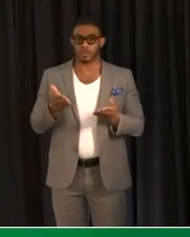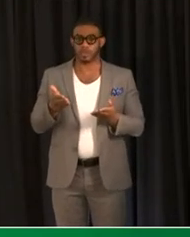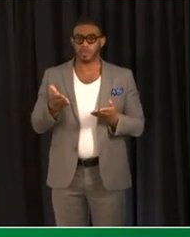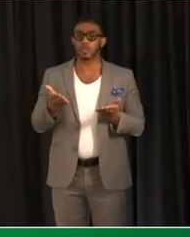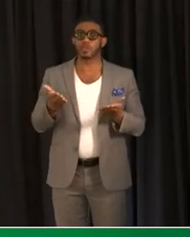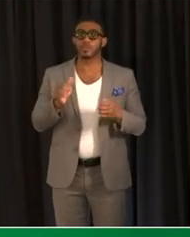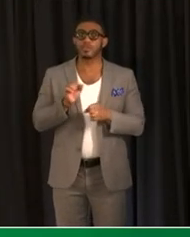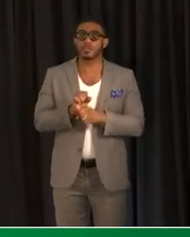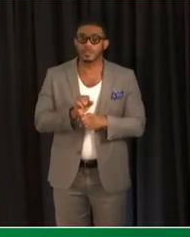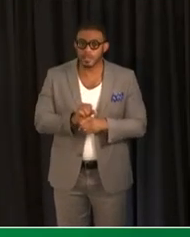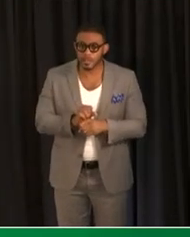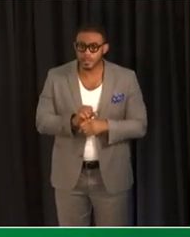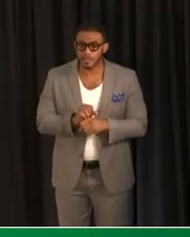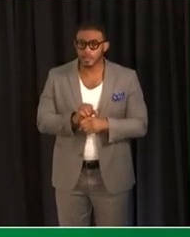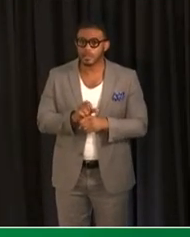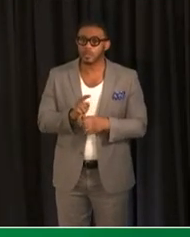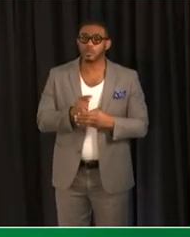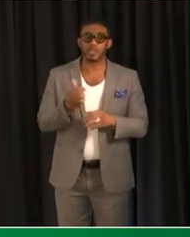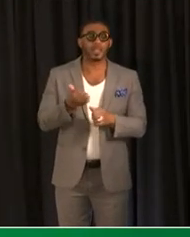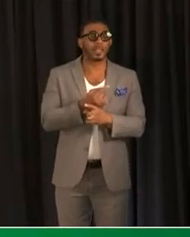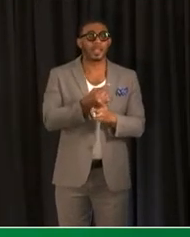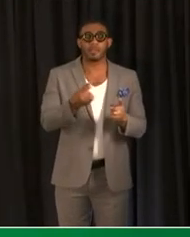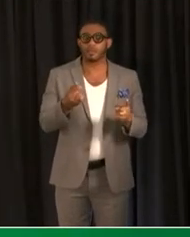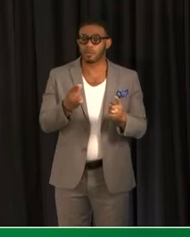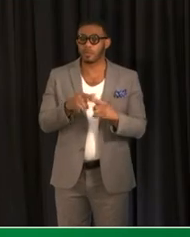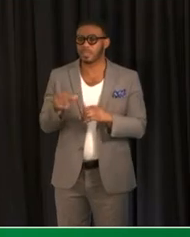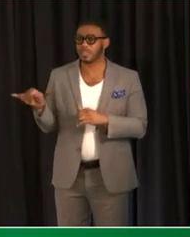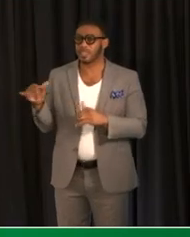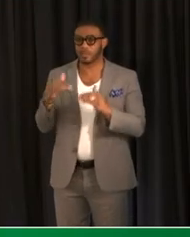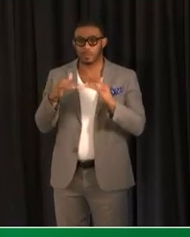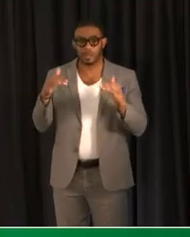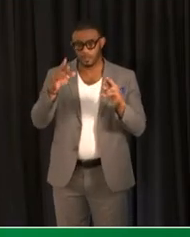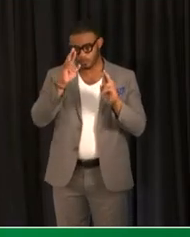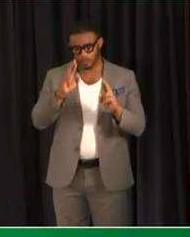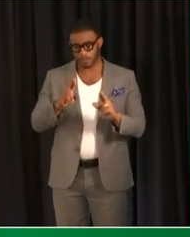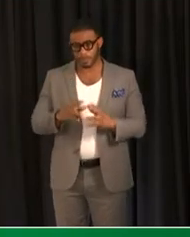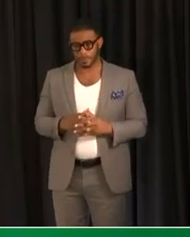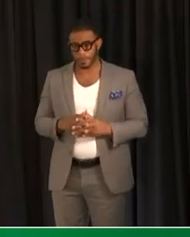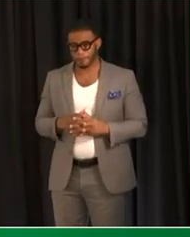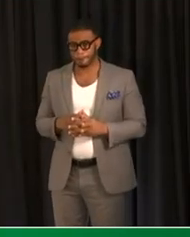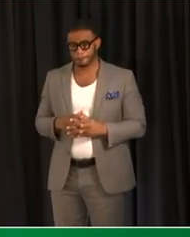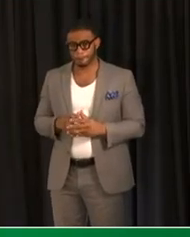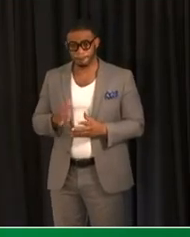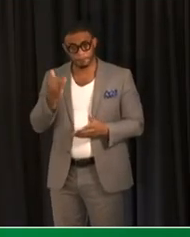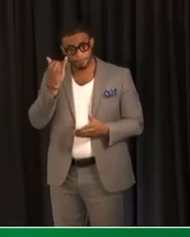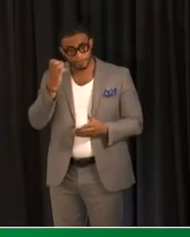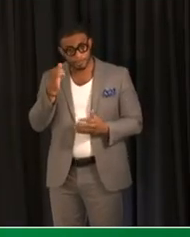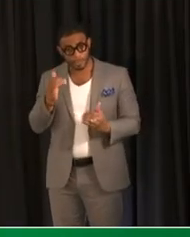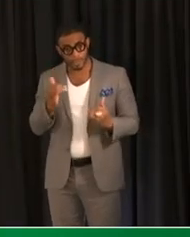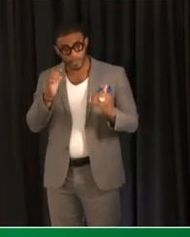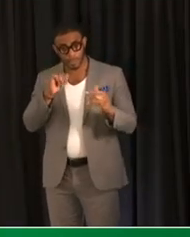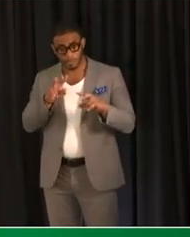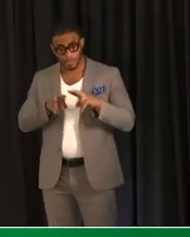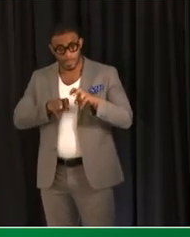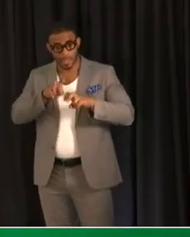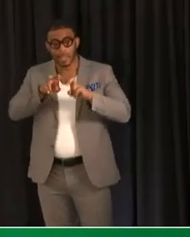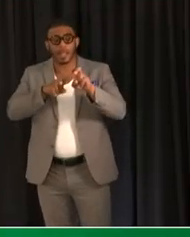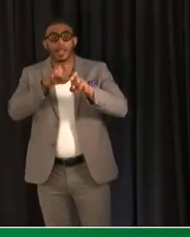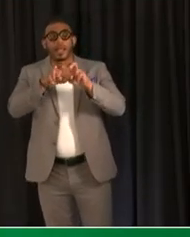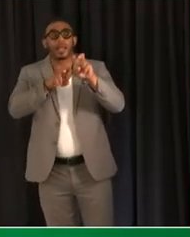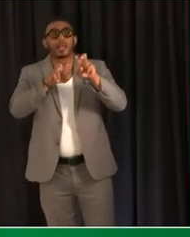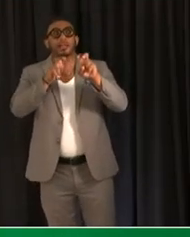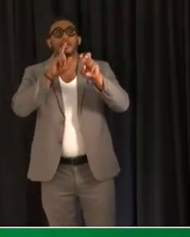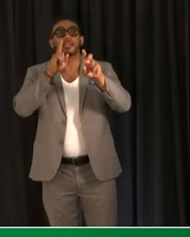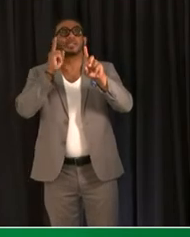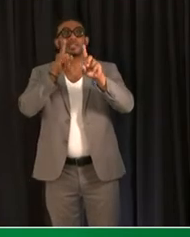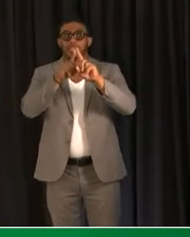in a service job, you treat everyone with that same level of respect. And the idea of lifting as we climb